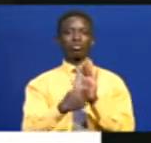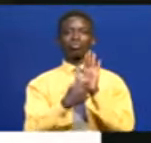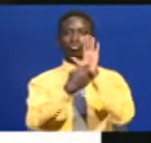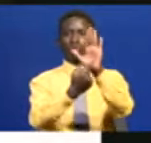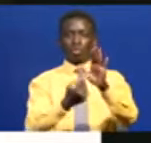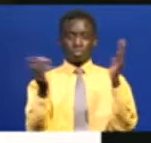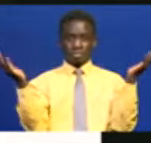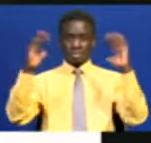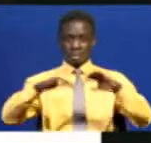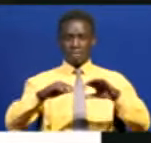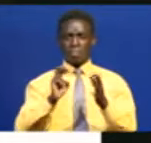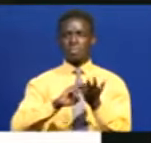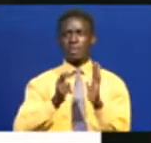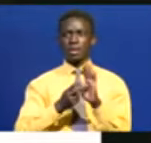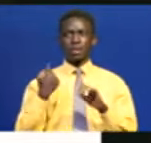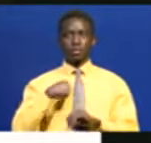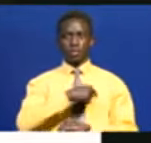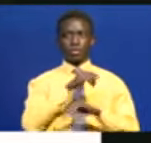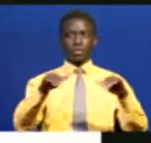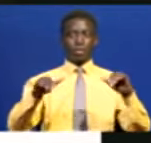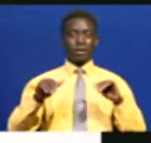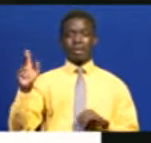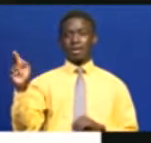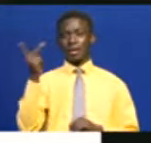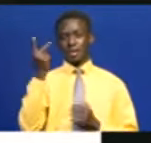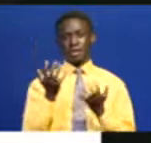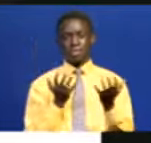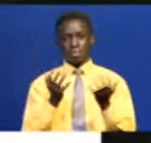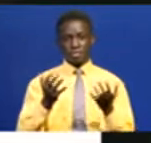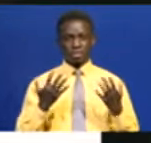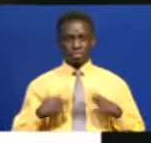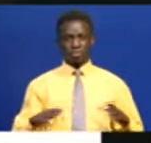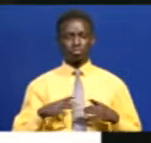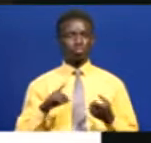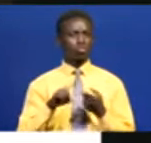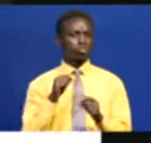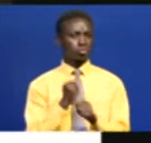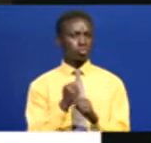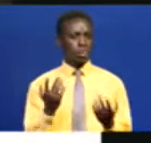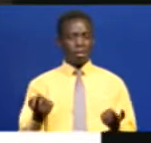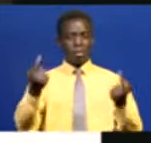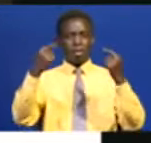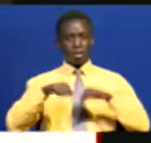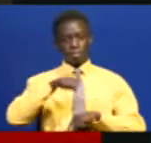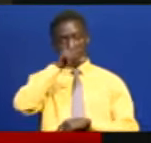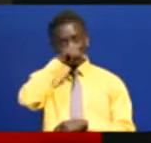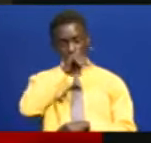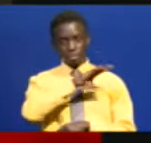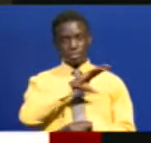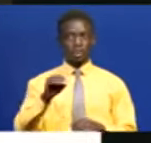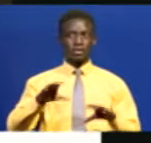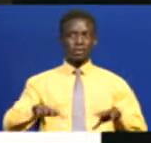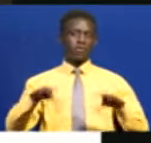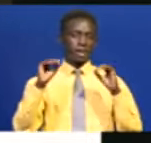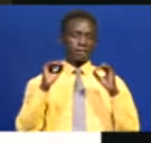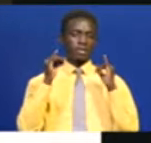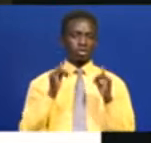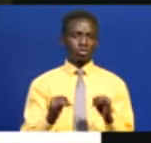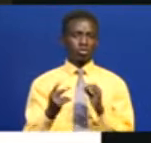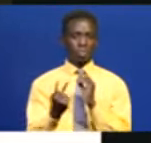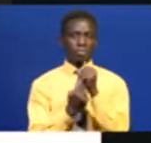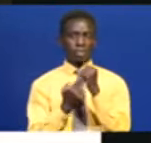waiting Kenyan business people to come to Turkey and find new partners